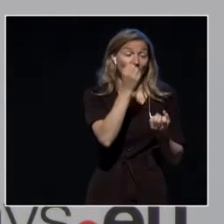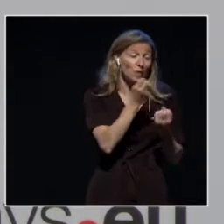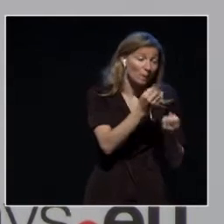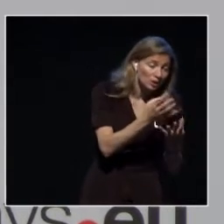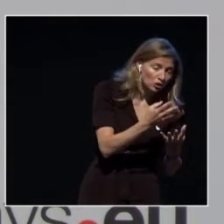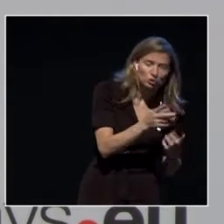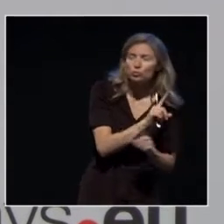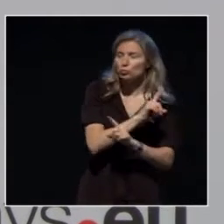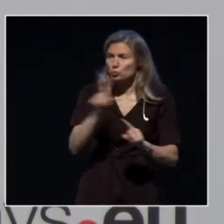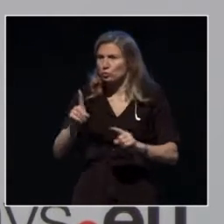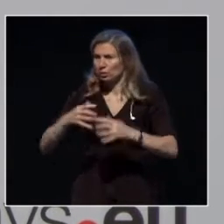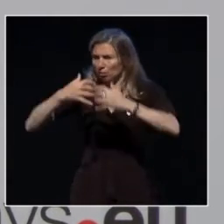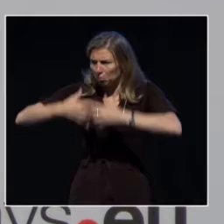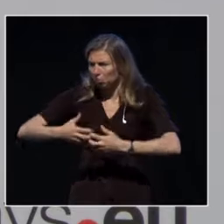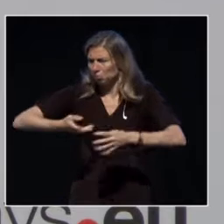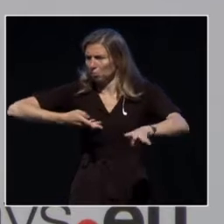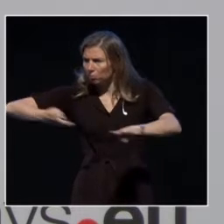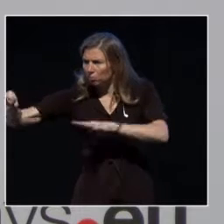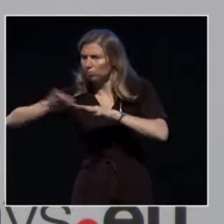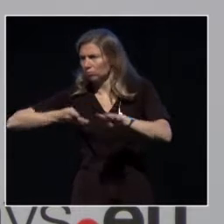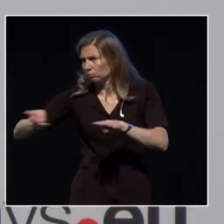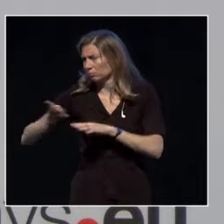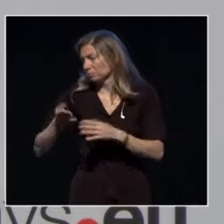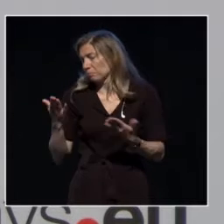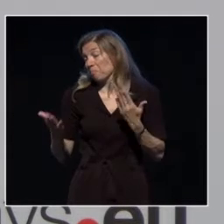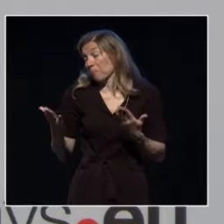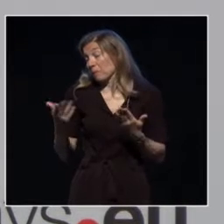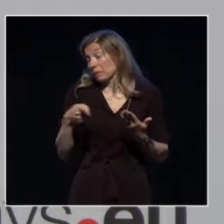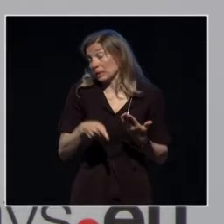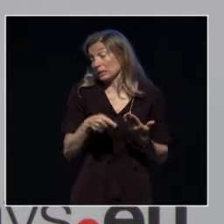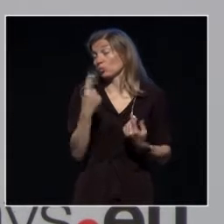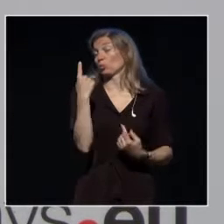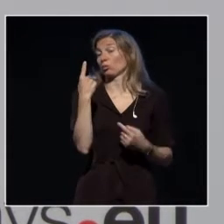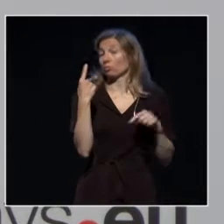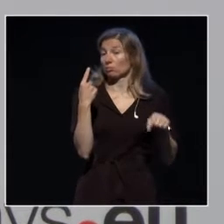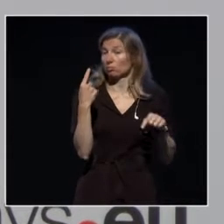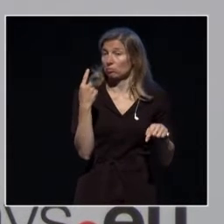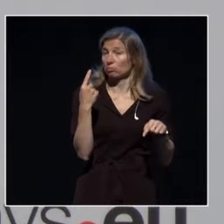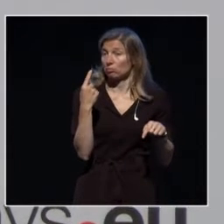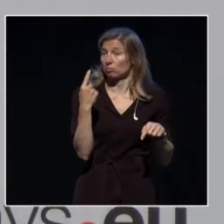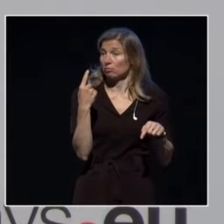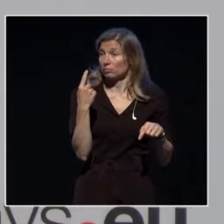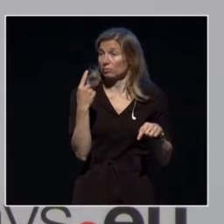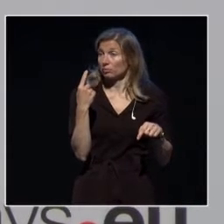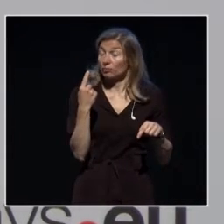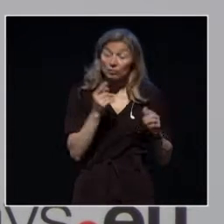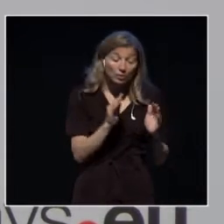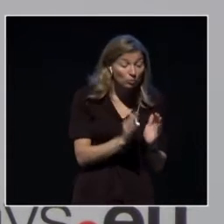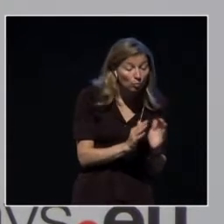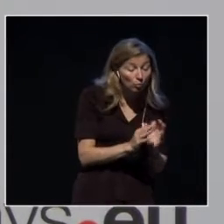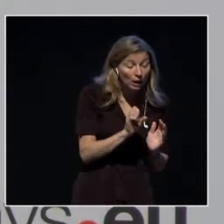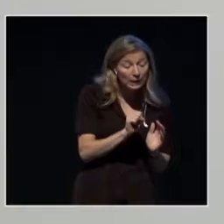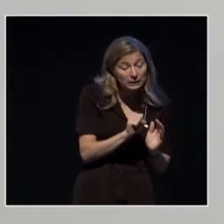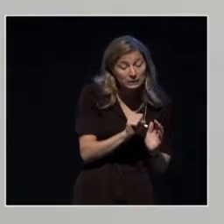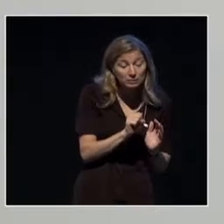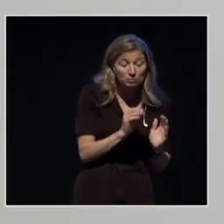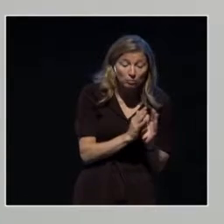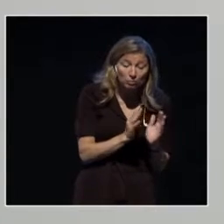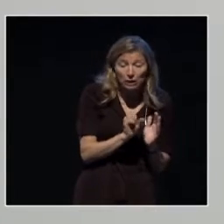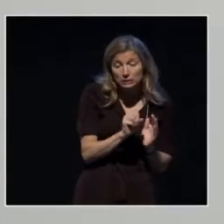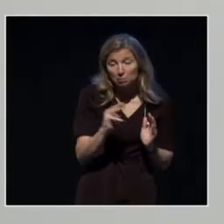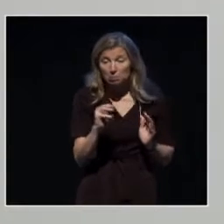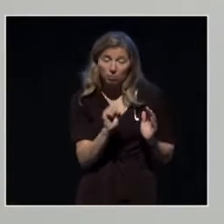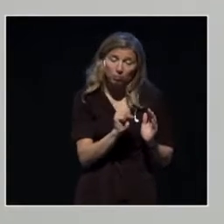heavy industrial-based. So maybe we'll see a kind of flowering of small enterprises